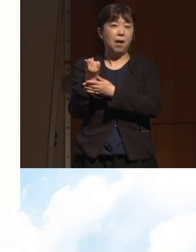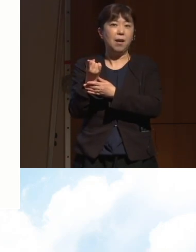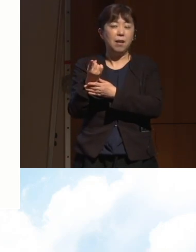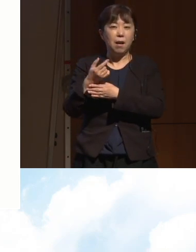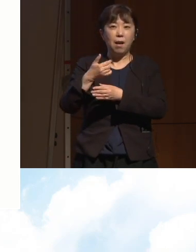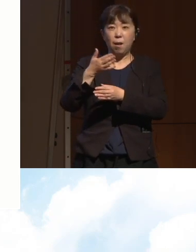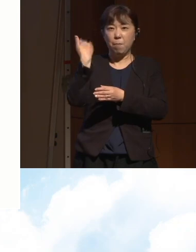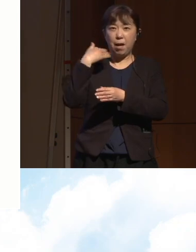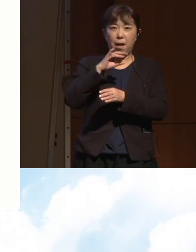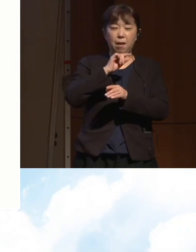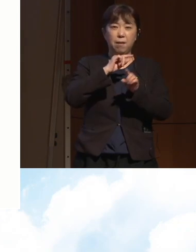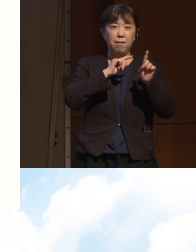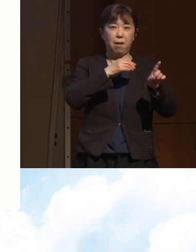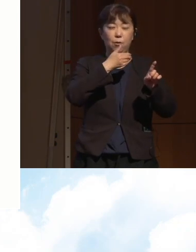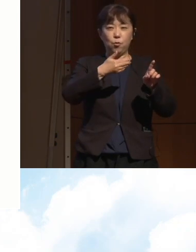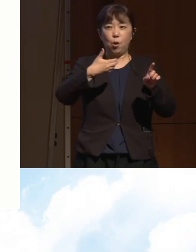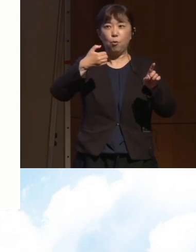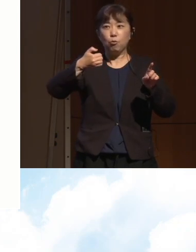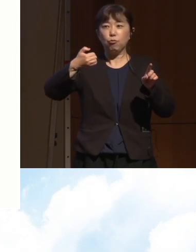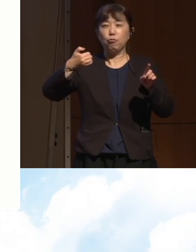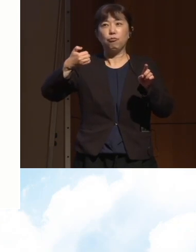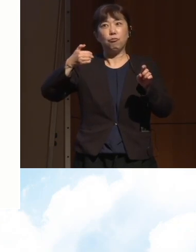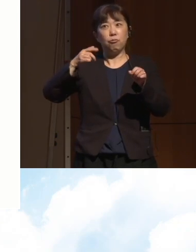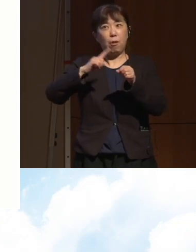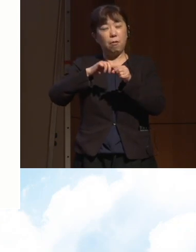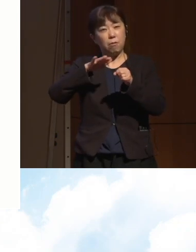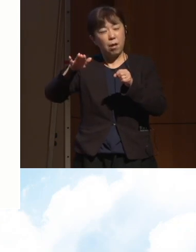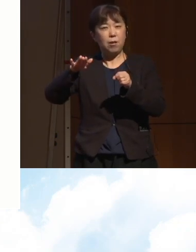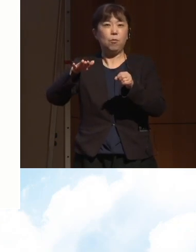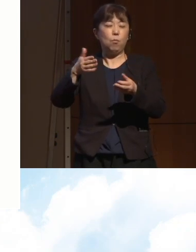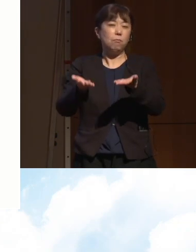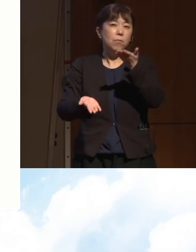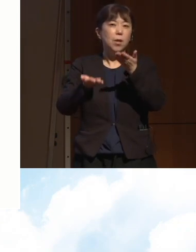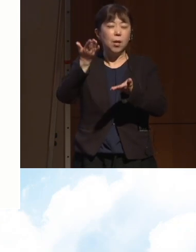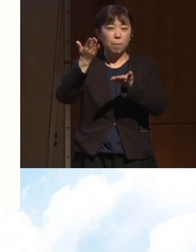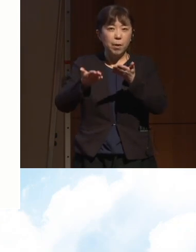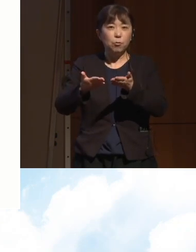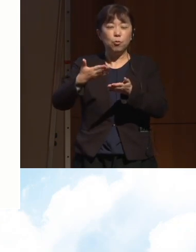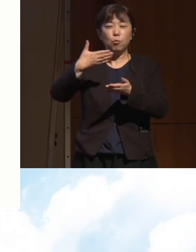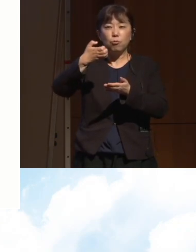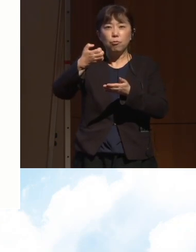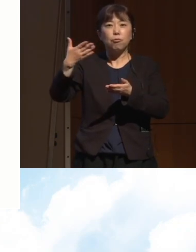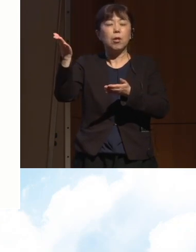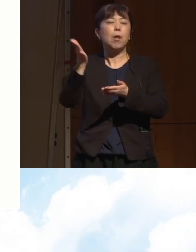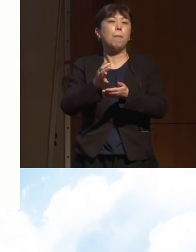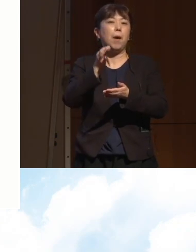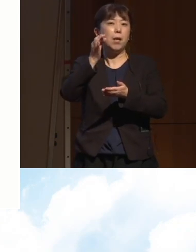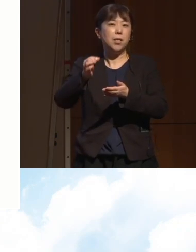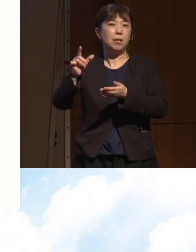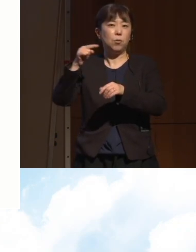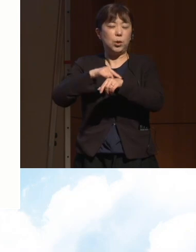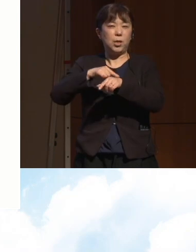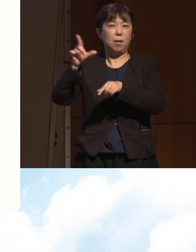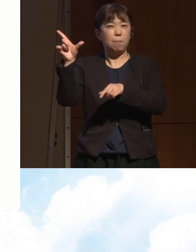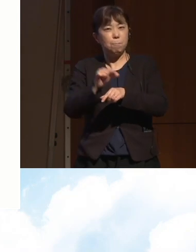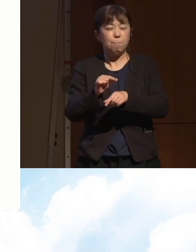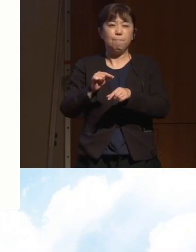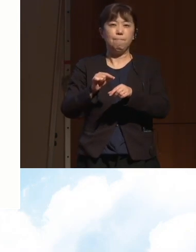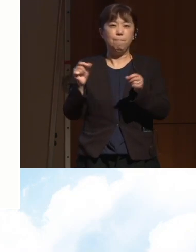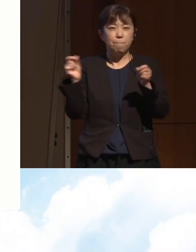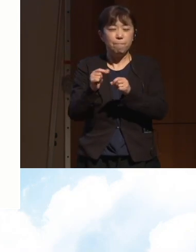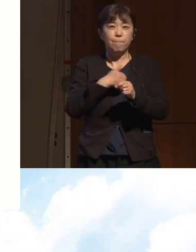1960s. It's actually, I've described this as a deep analogy. The more you look into it, the more you learn from